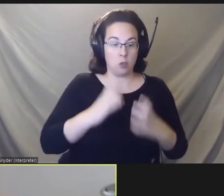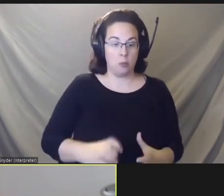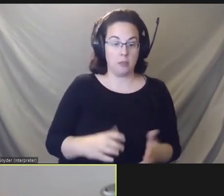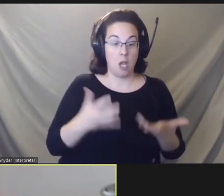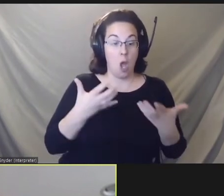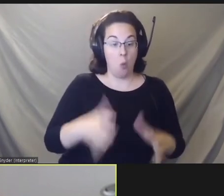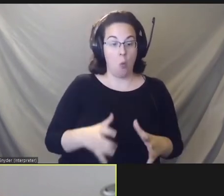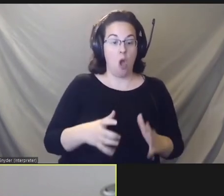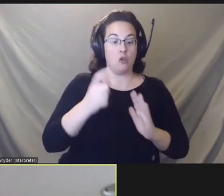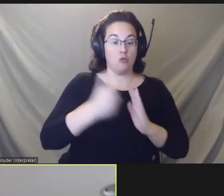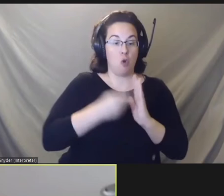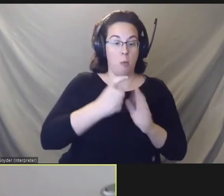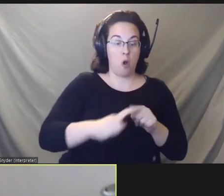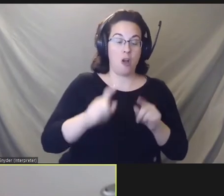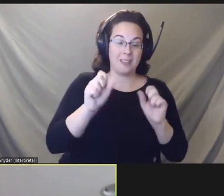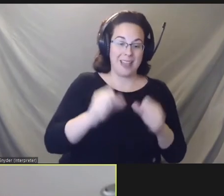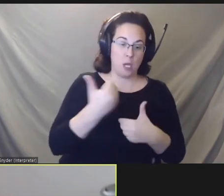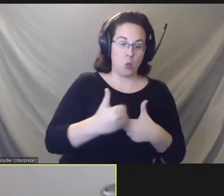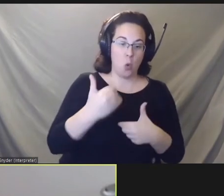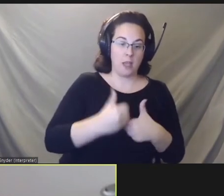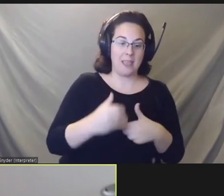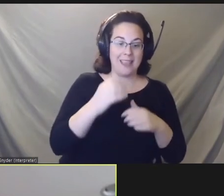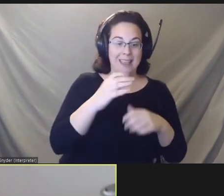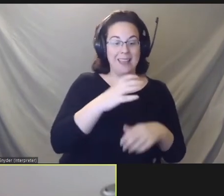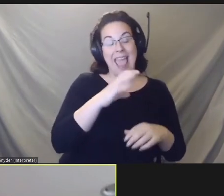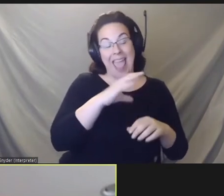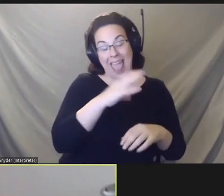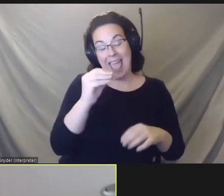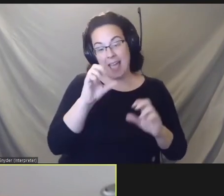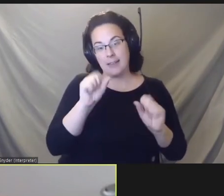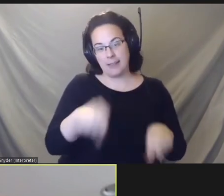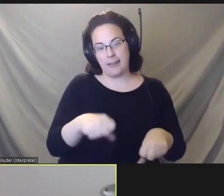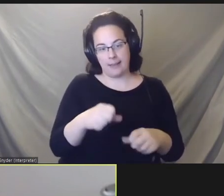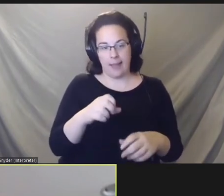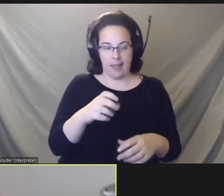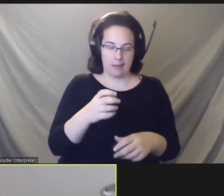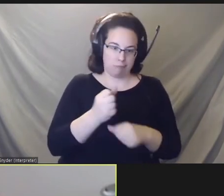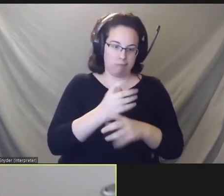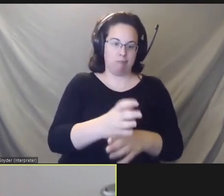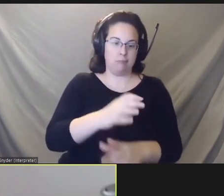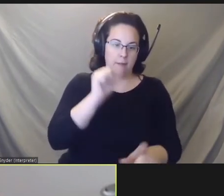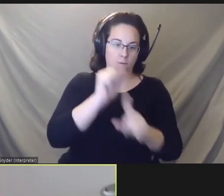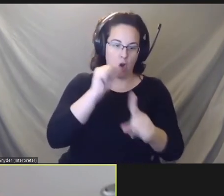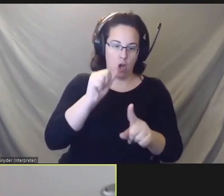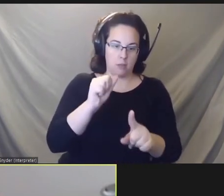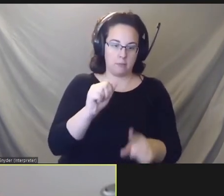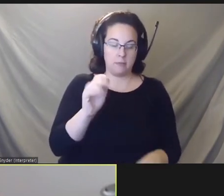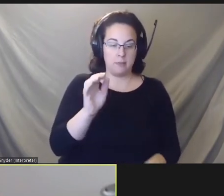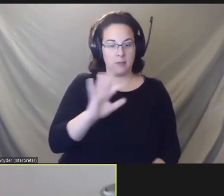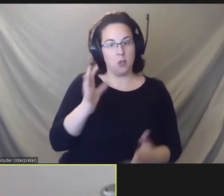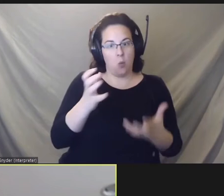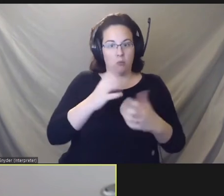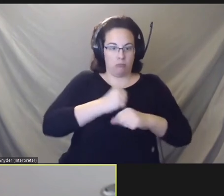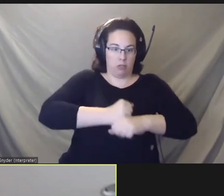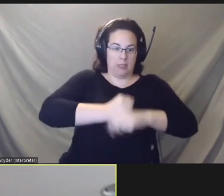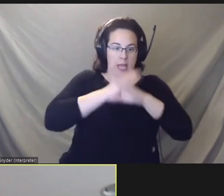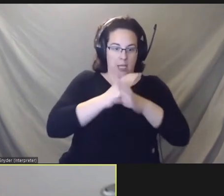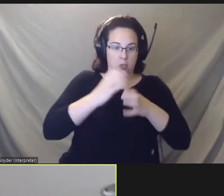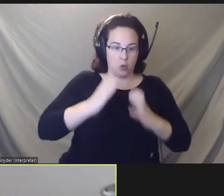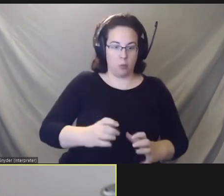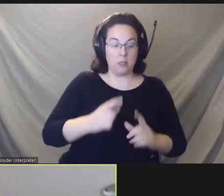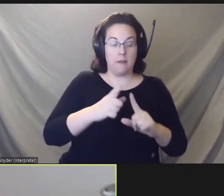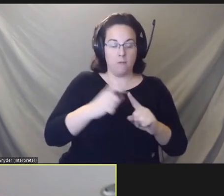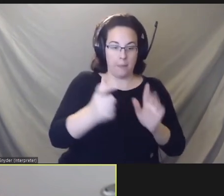robocalls can be annoying and can also be used to perpetuate fraud. The commission has sought to protect American consumers from